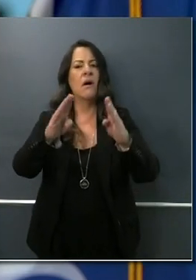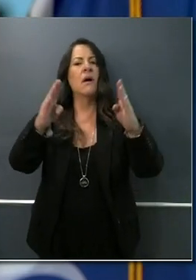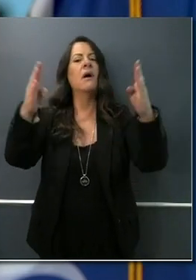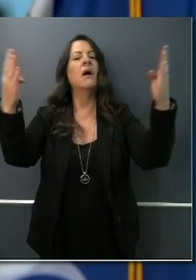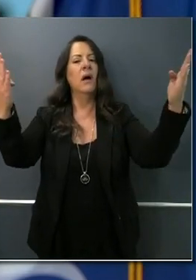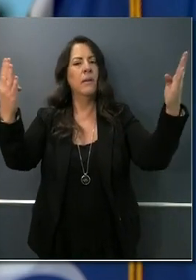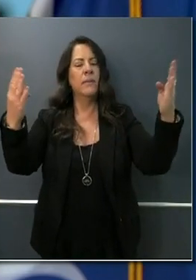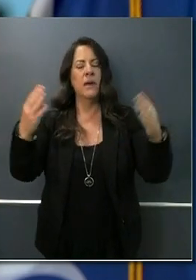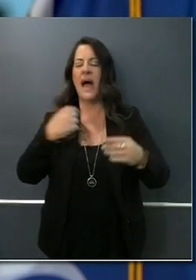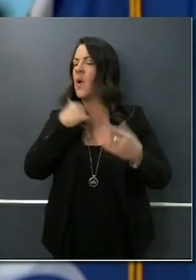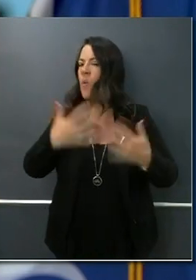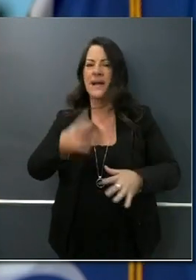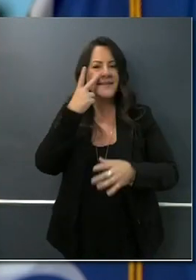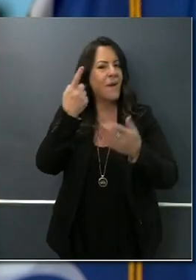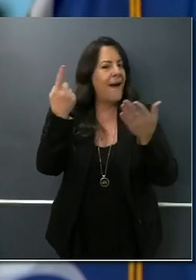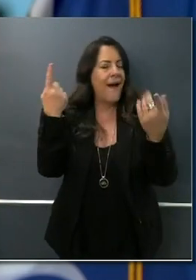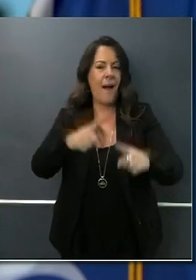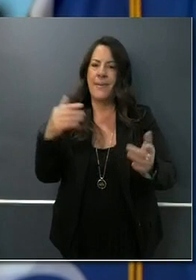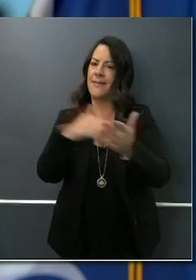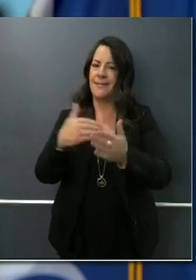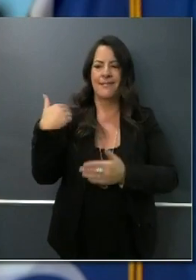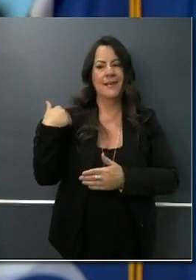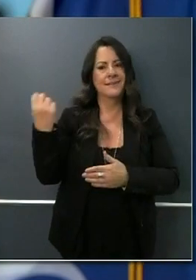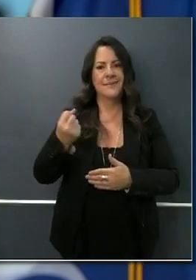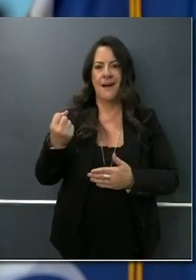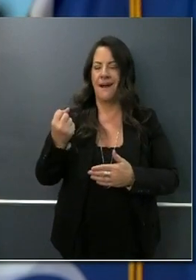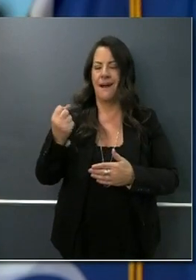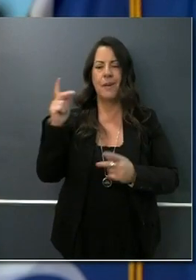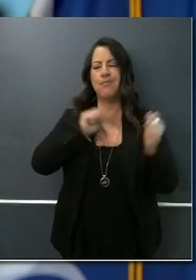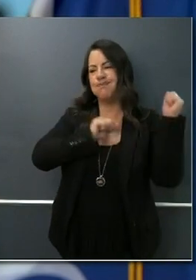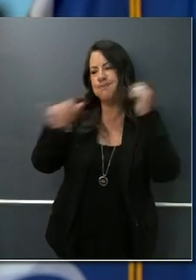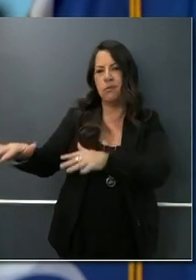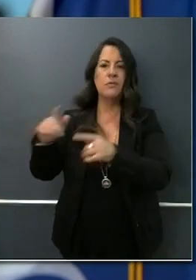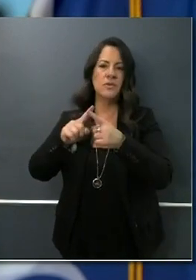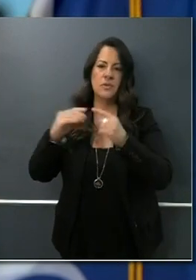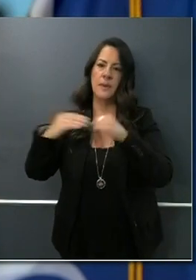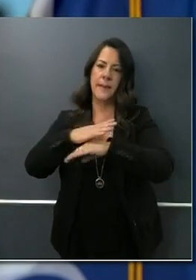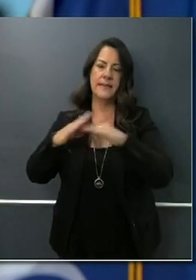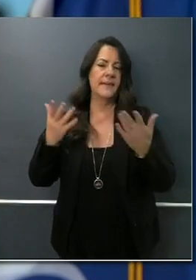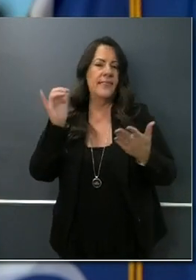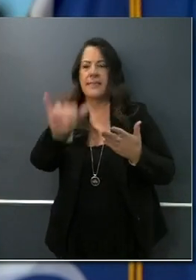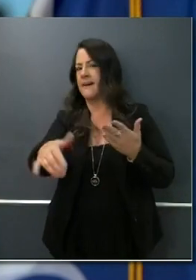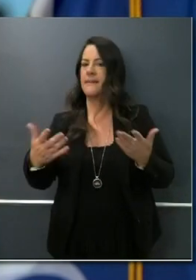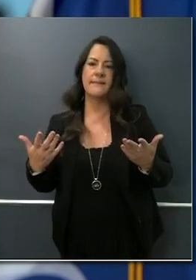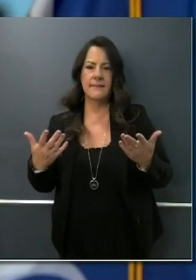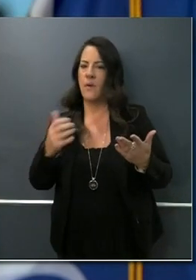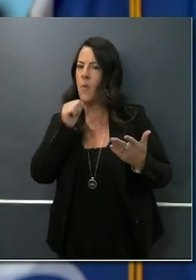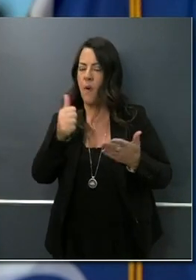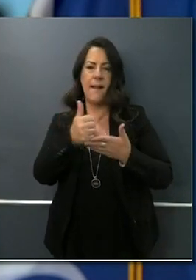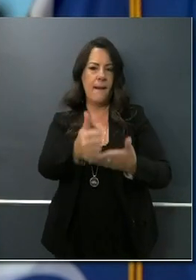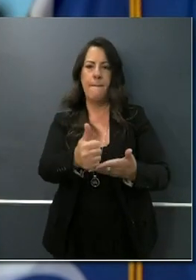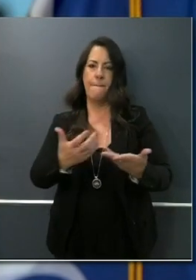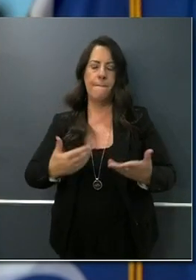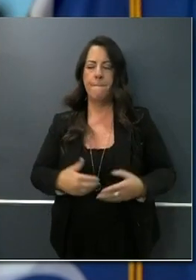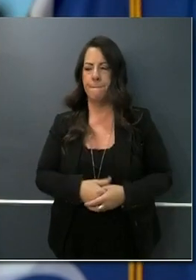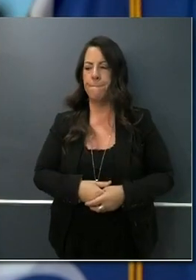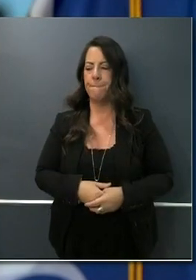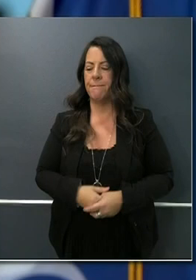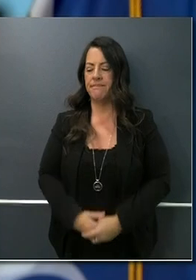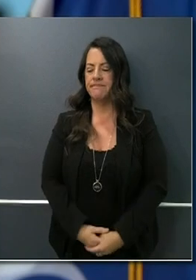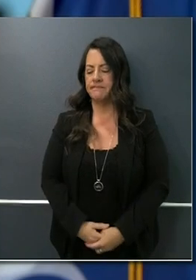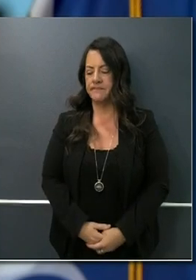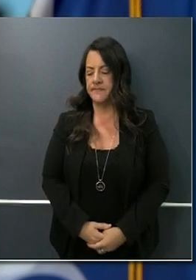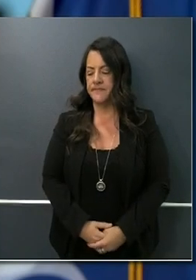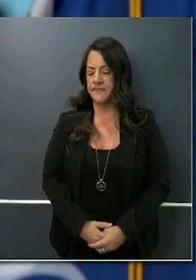weekend on our beaches, because the only thing that could set us back is our individual and collective behavior. Stephanie Bear, BuzzFeed News.